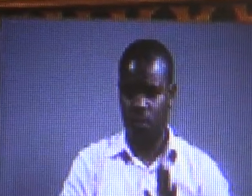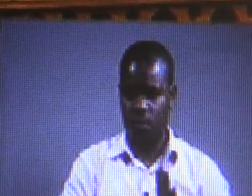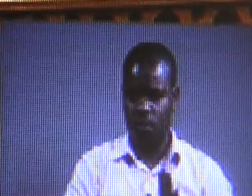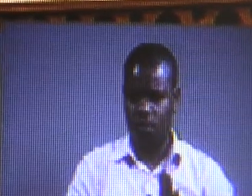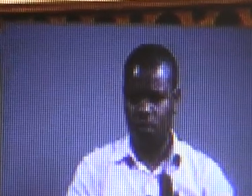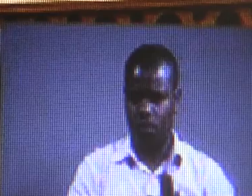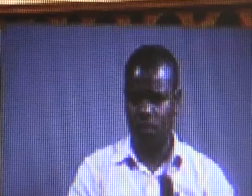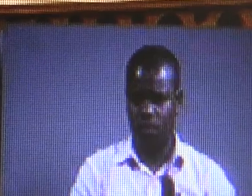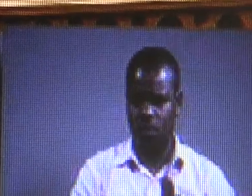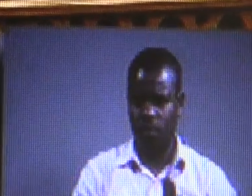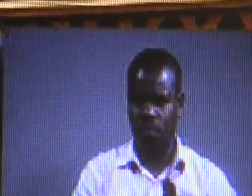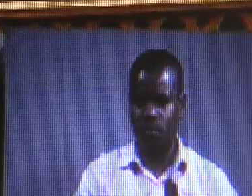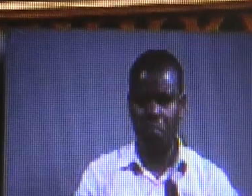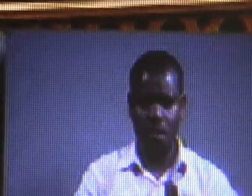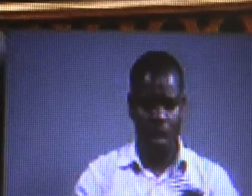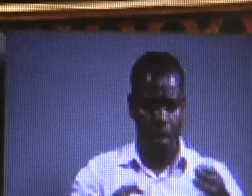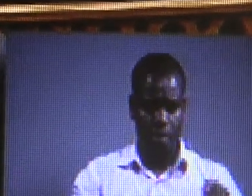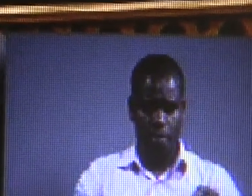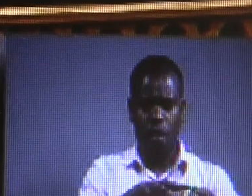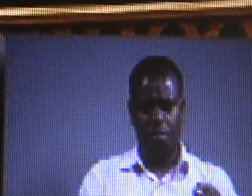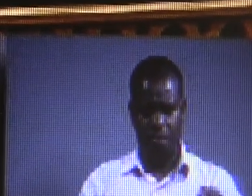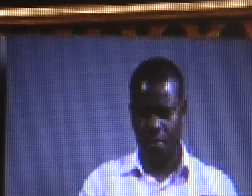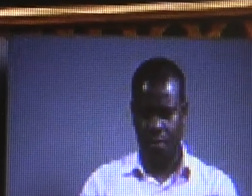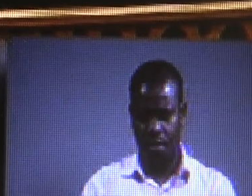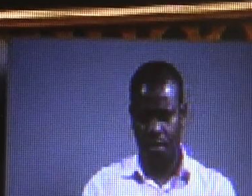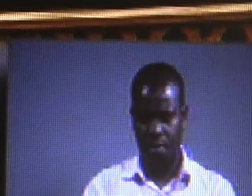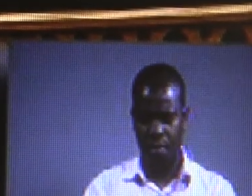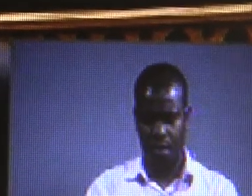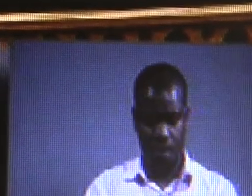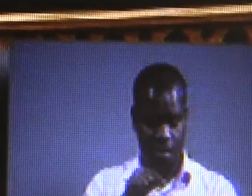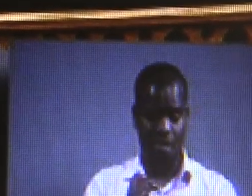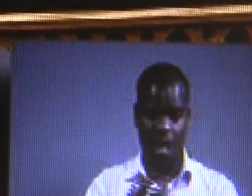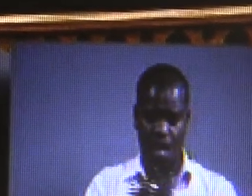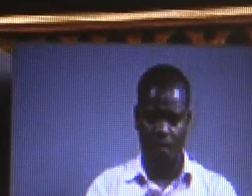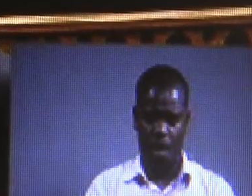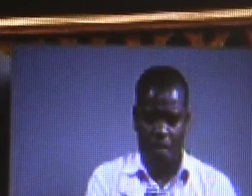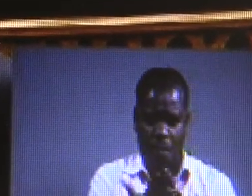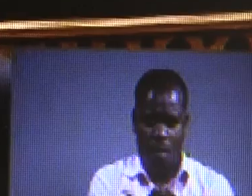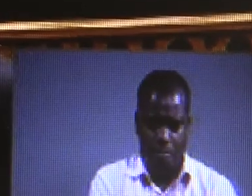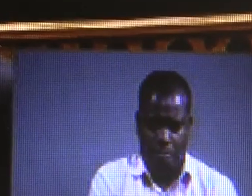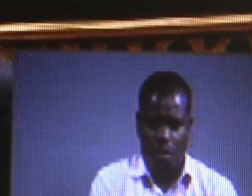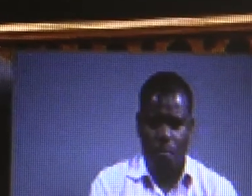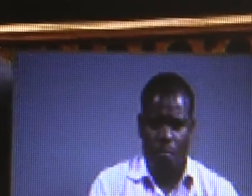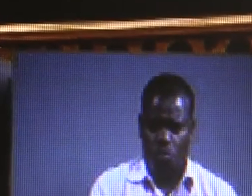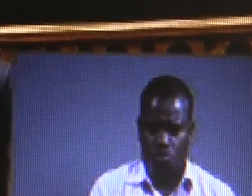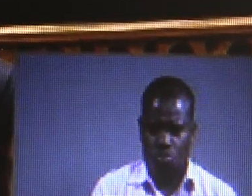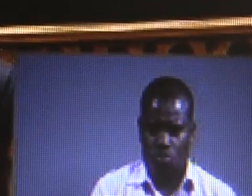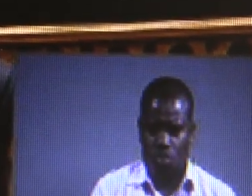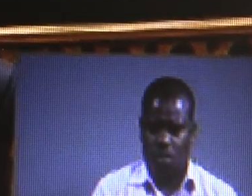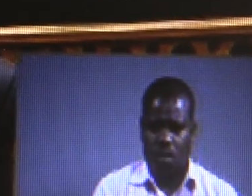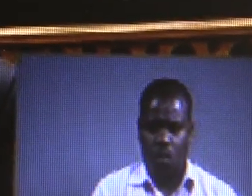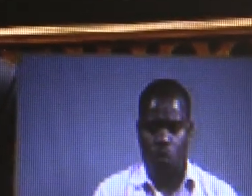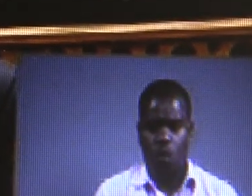this paperwork stands for is the proposition that there is no rational